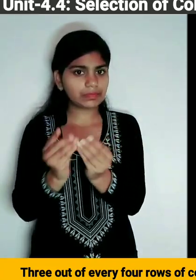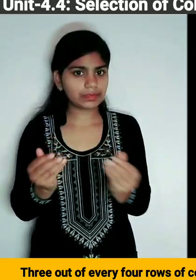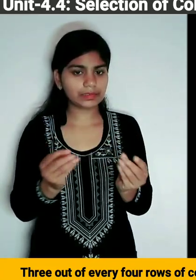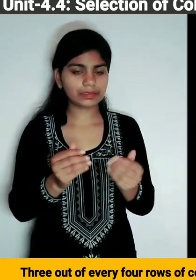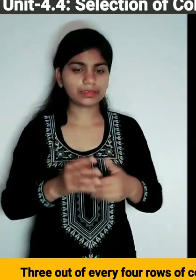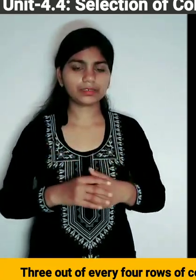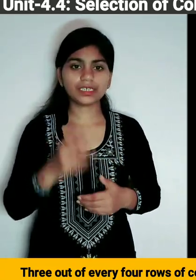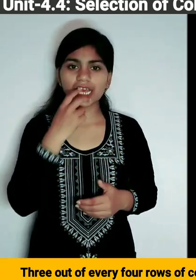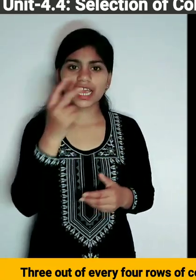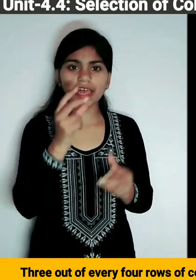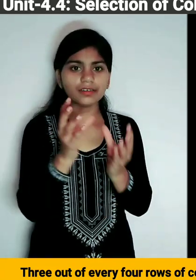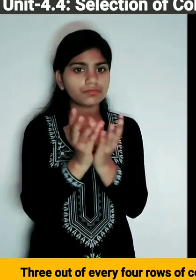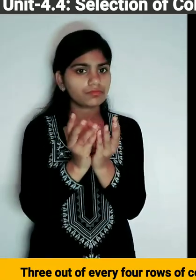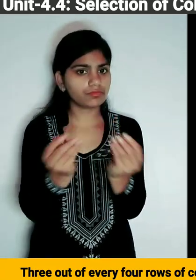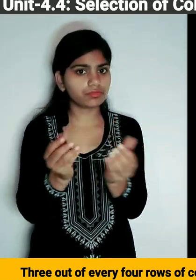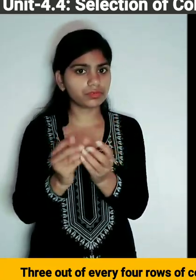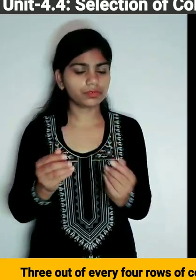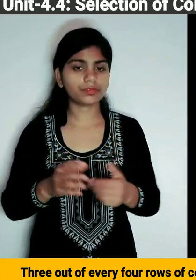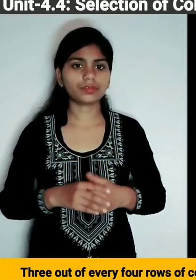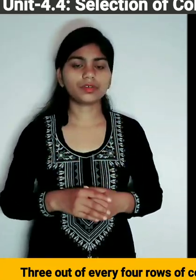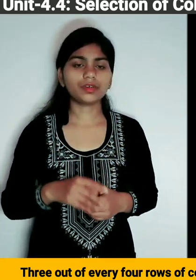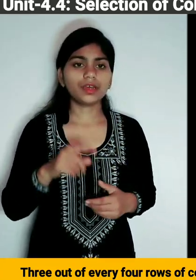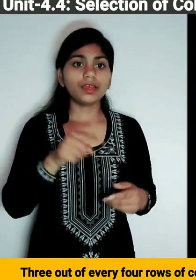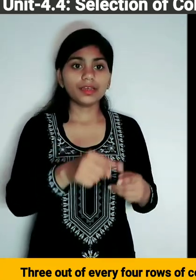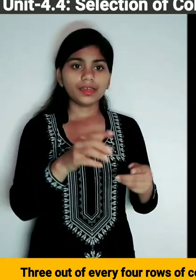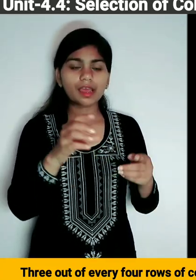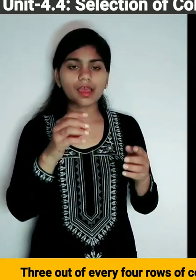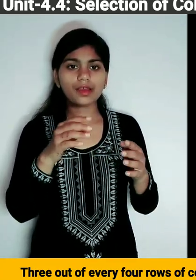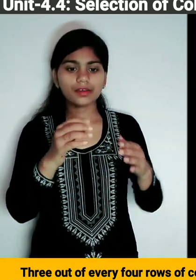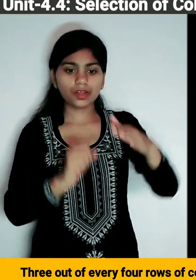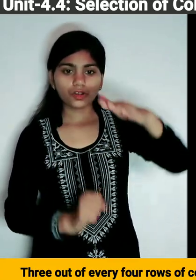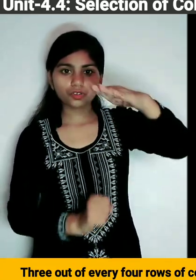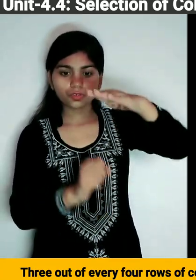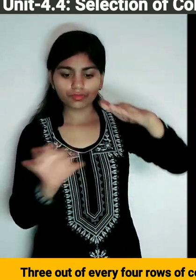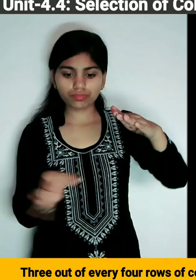An empty frame without wires